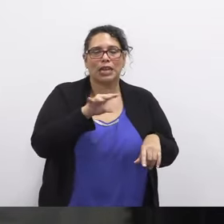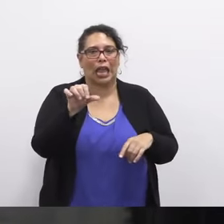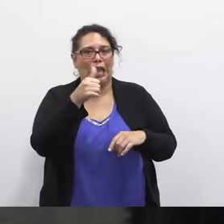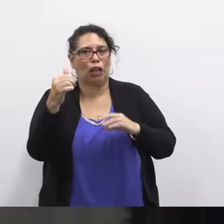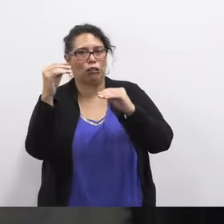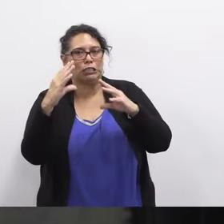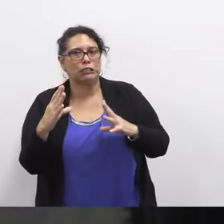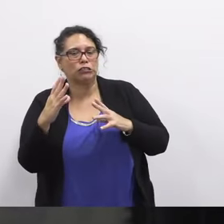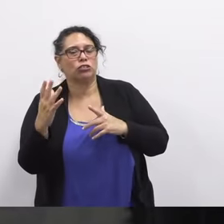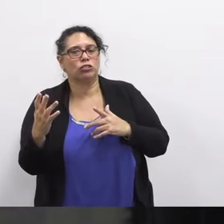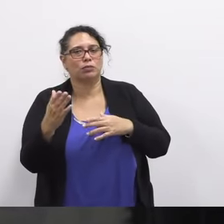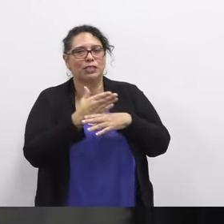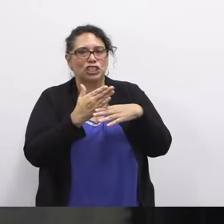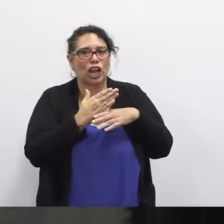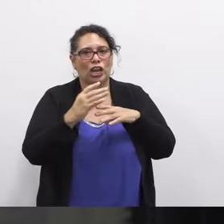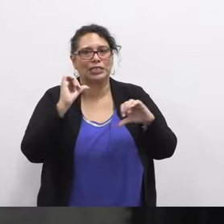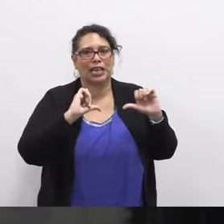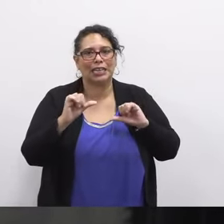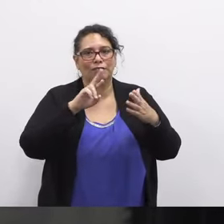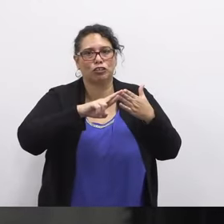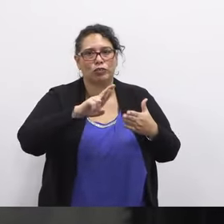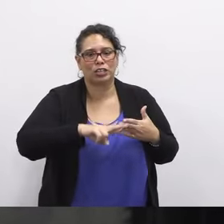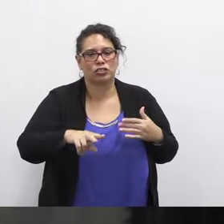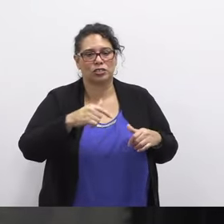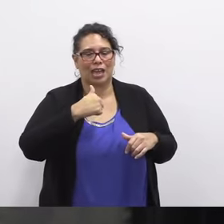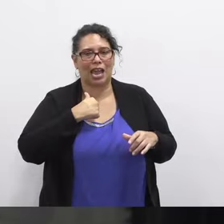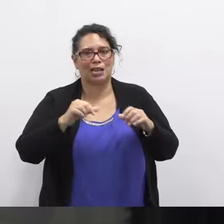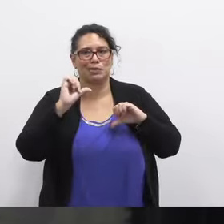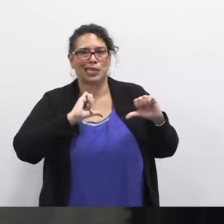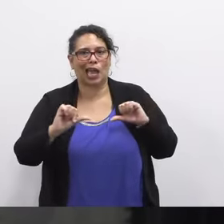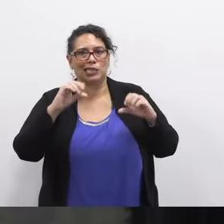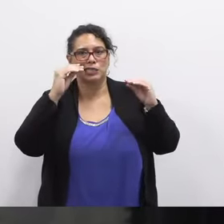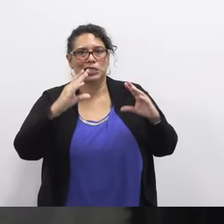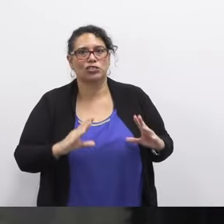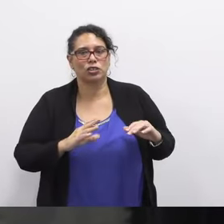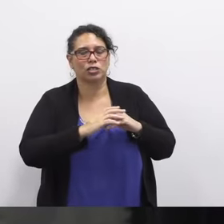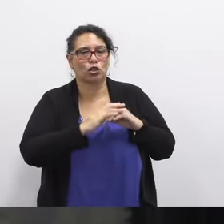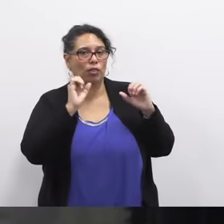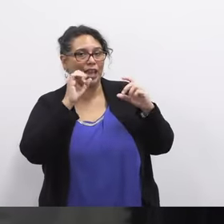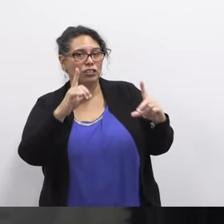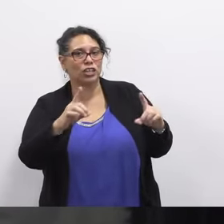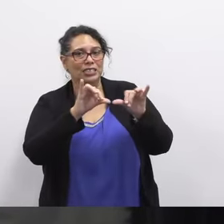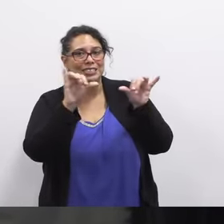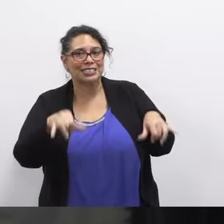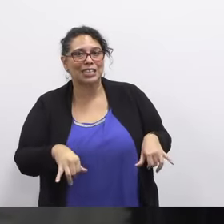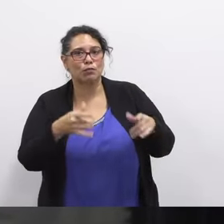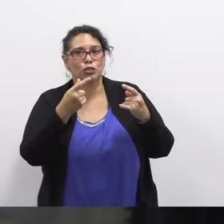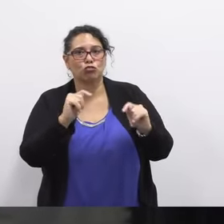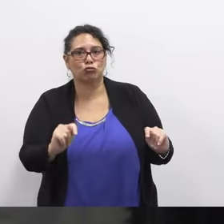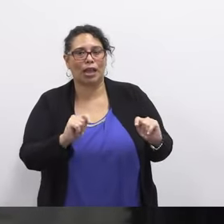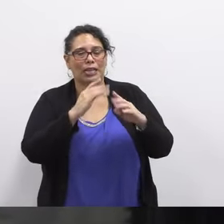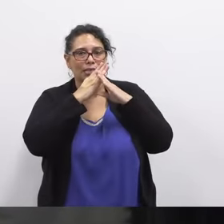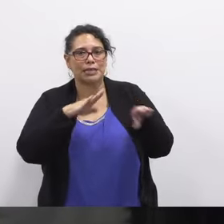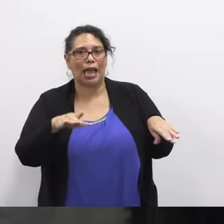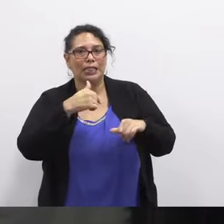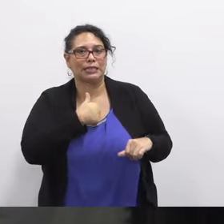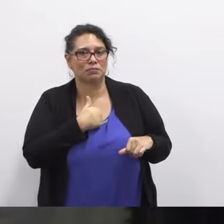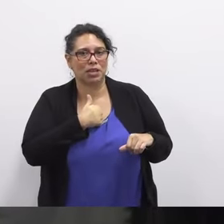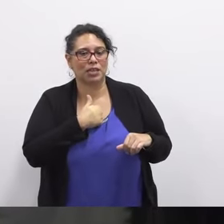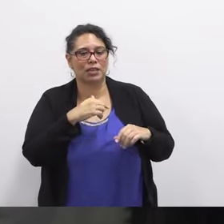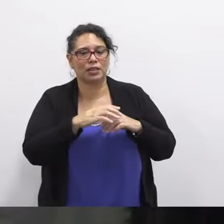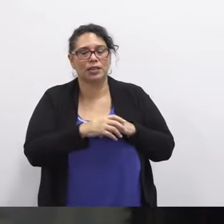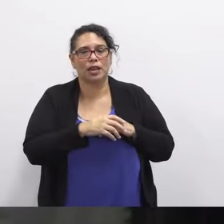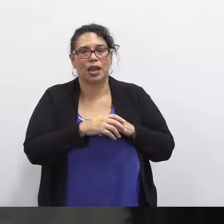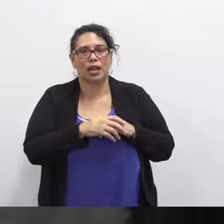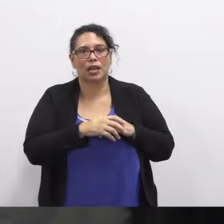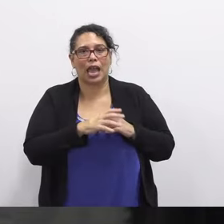for sharing scientific research. I'm a science teacher. So the education system is trying to silence me. I've had a